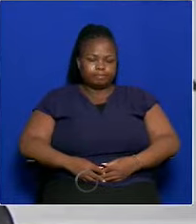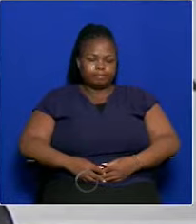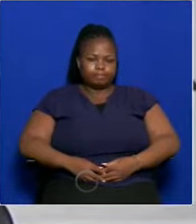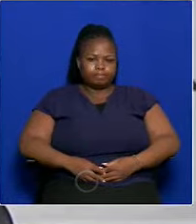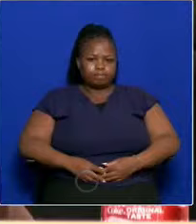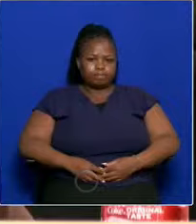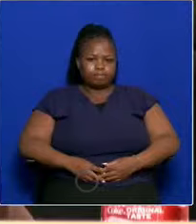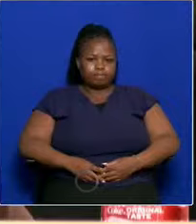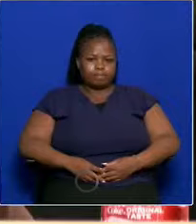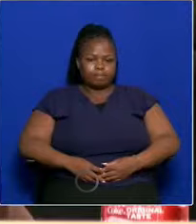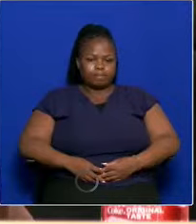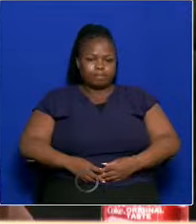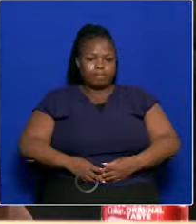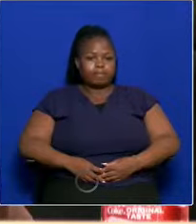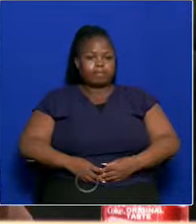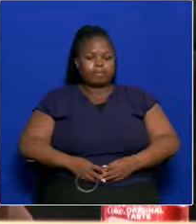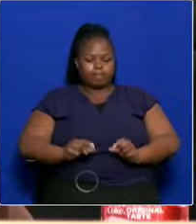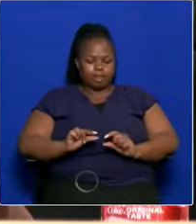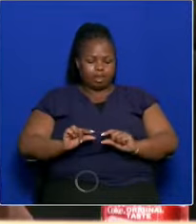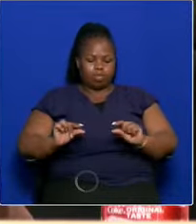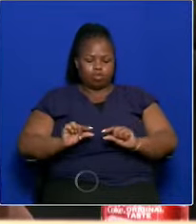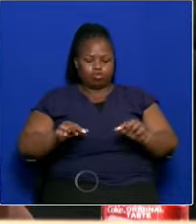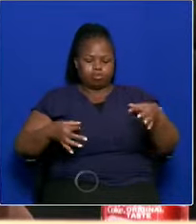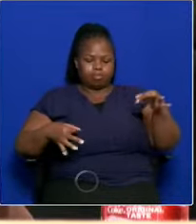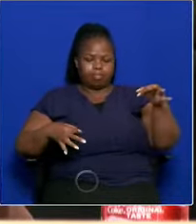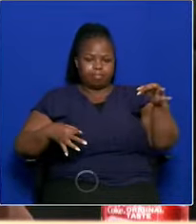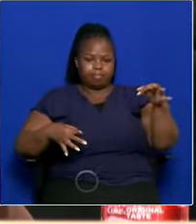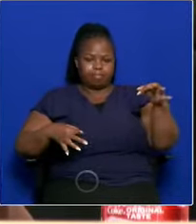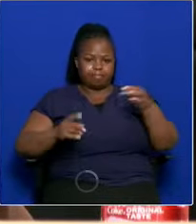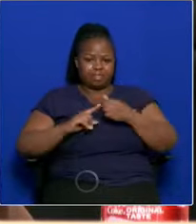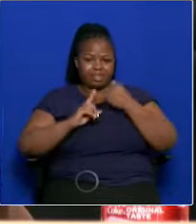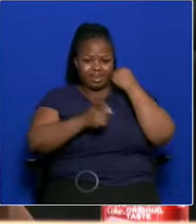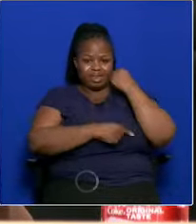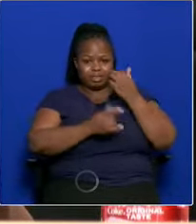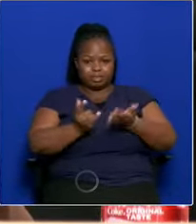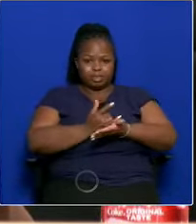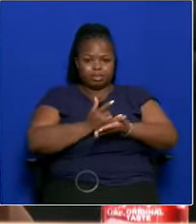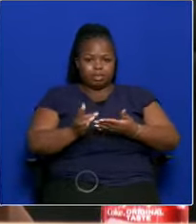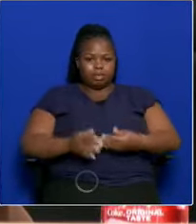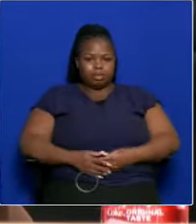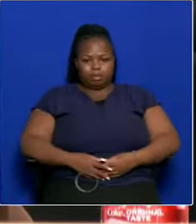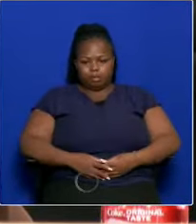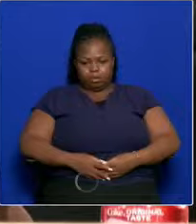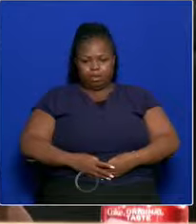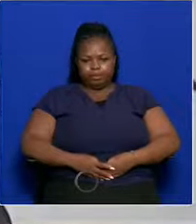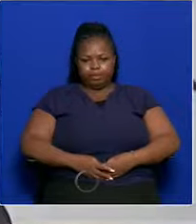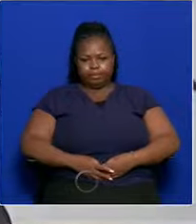So at the bottom of the page, the last chat there. Can you see that?